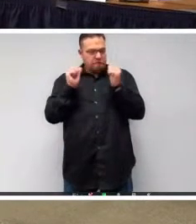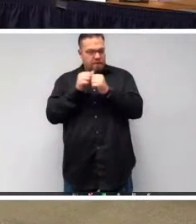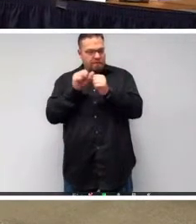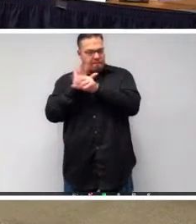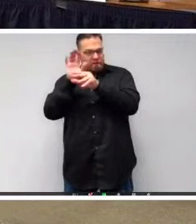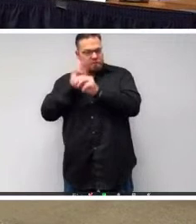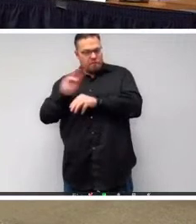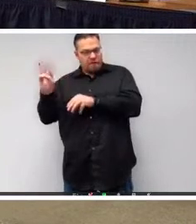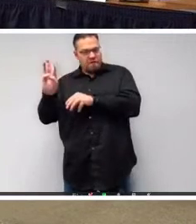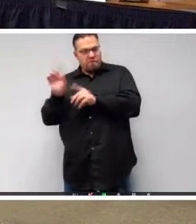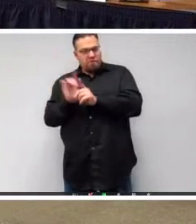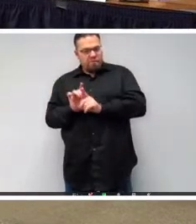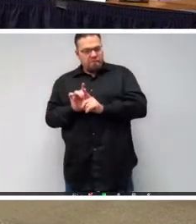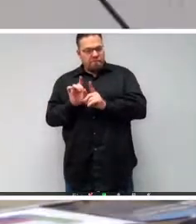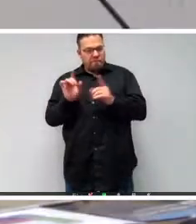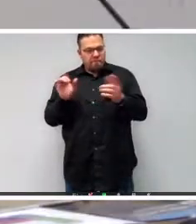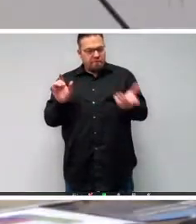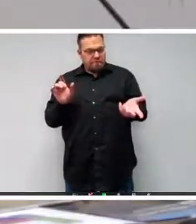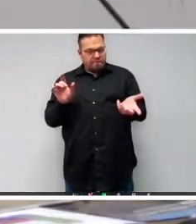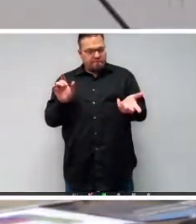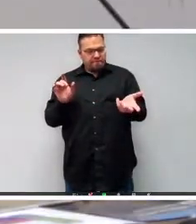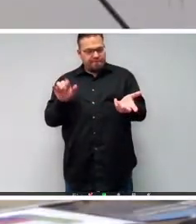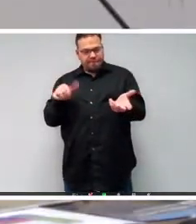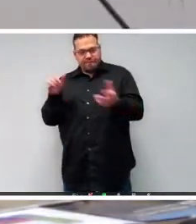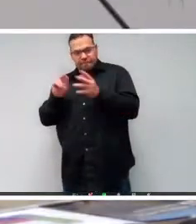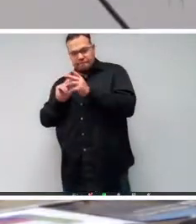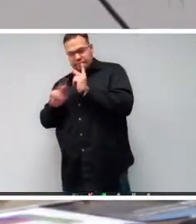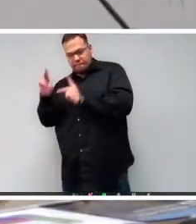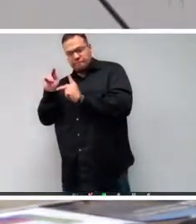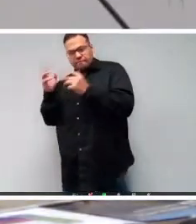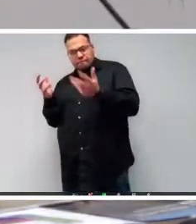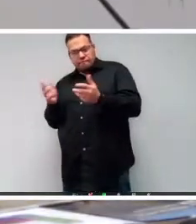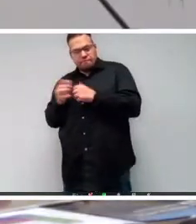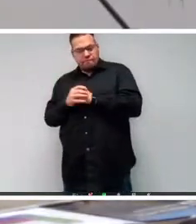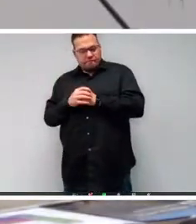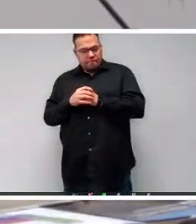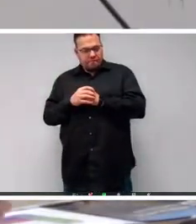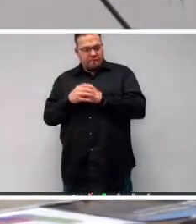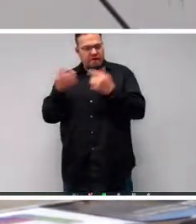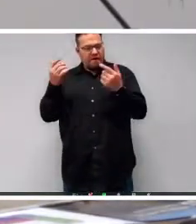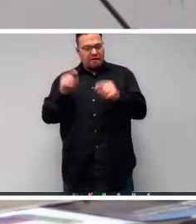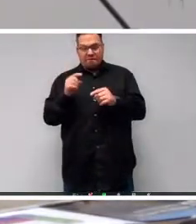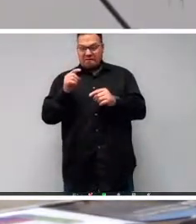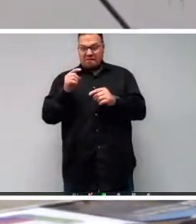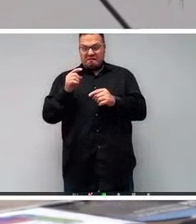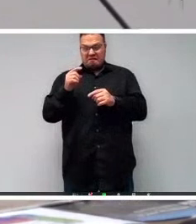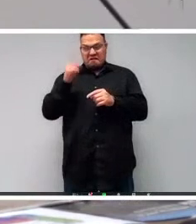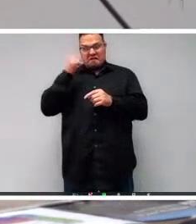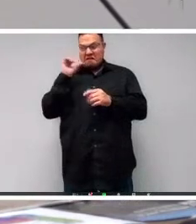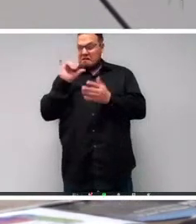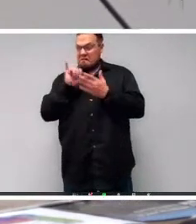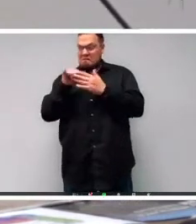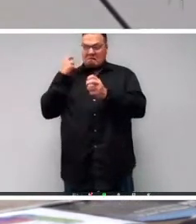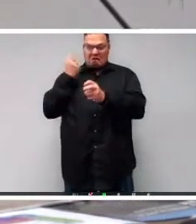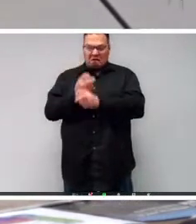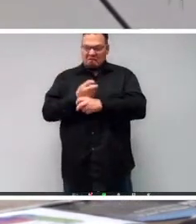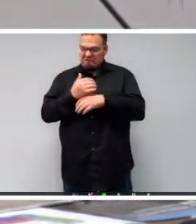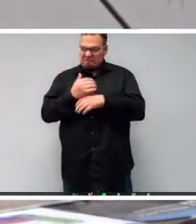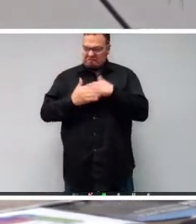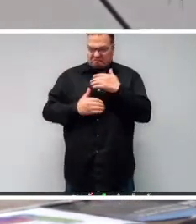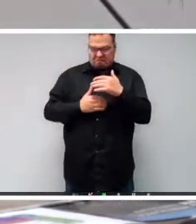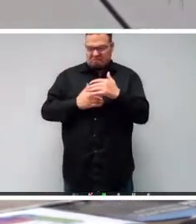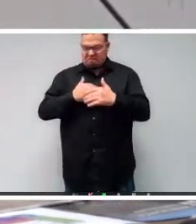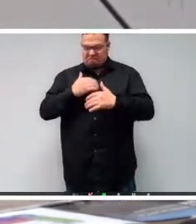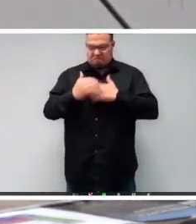has Mr. Wolf. And so when it looked like it was the hardest going, it was